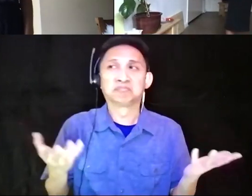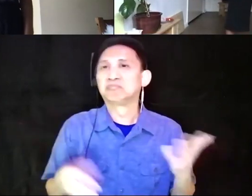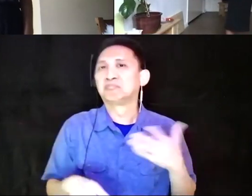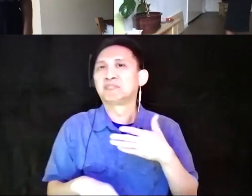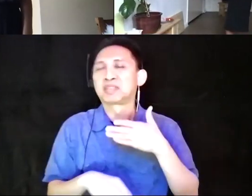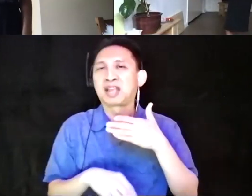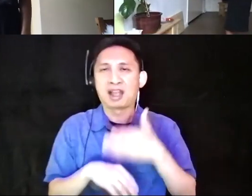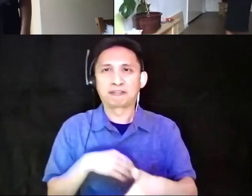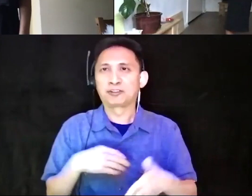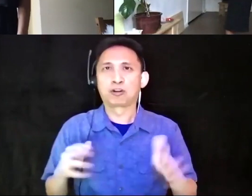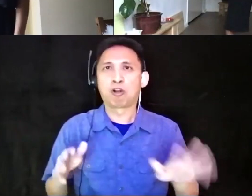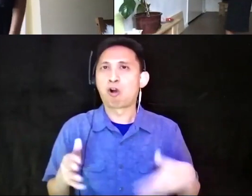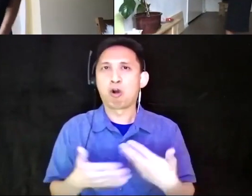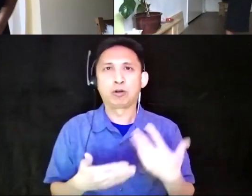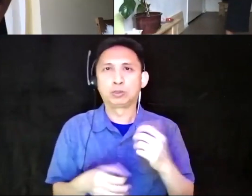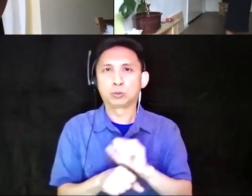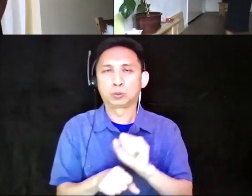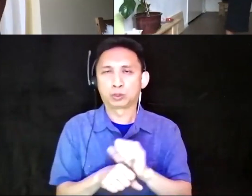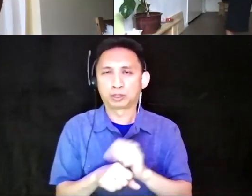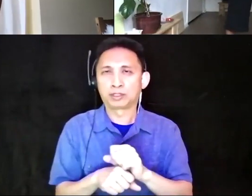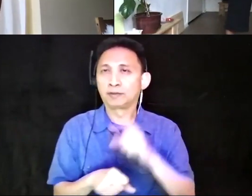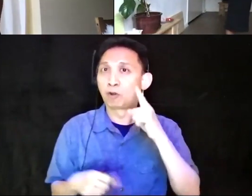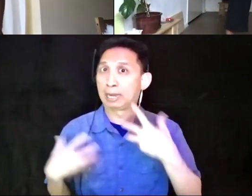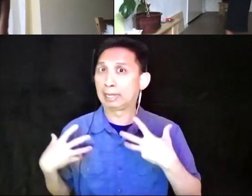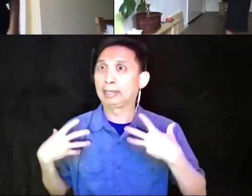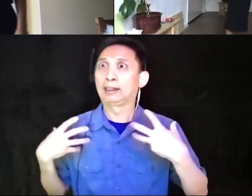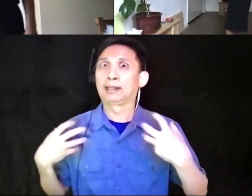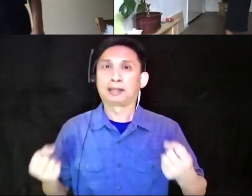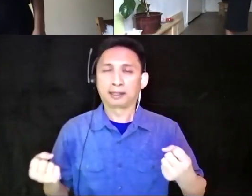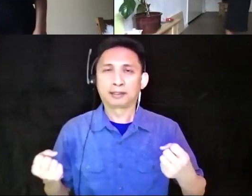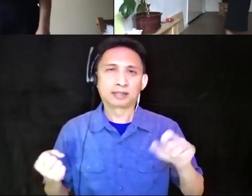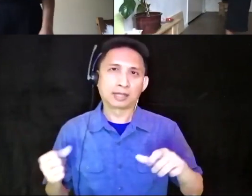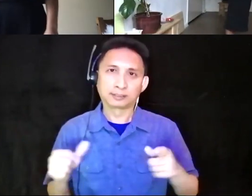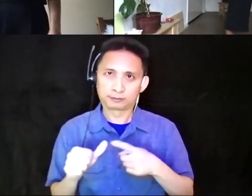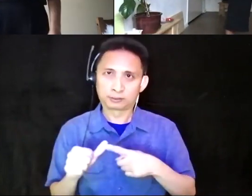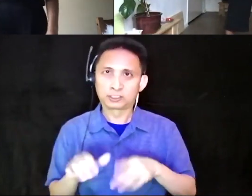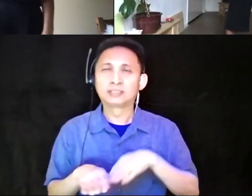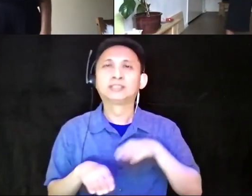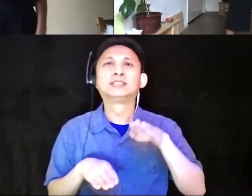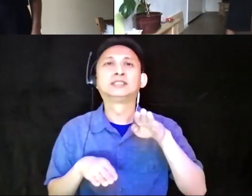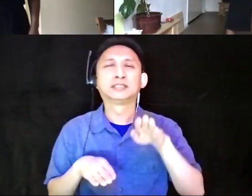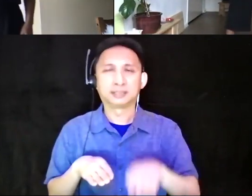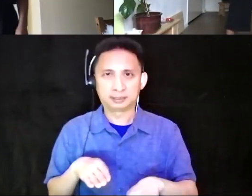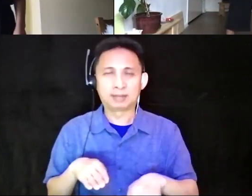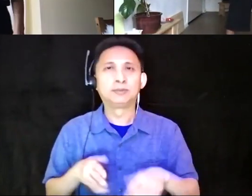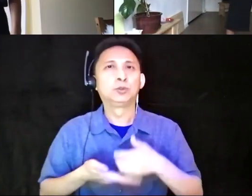done all of this work to heal ourselves, which is the first step toward healing others.